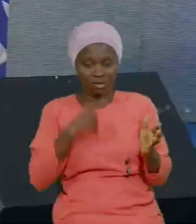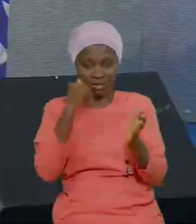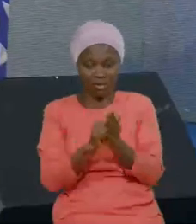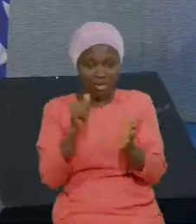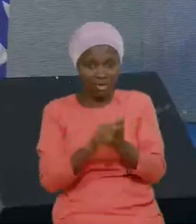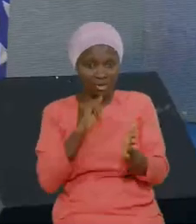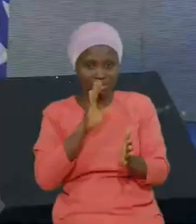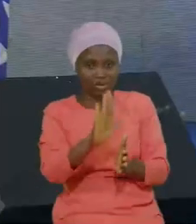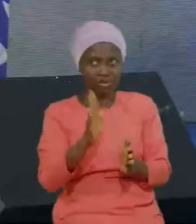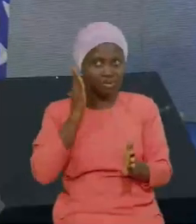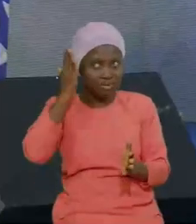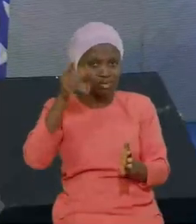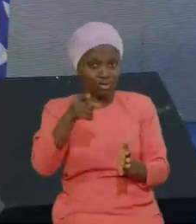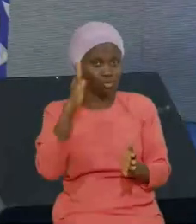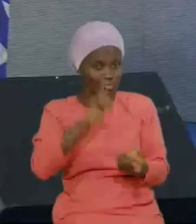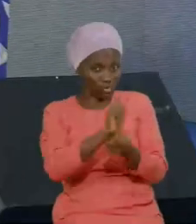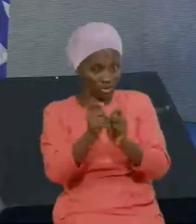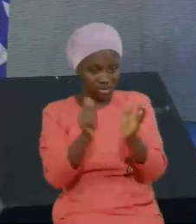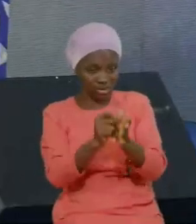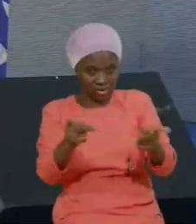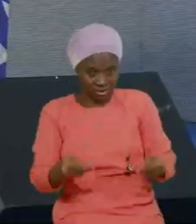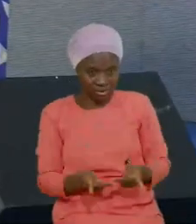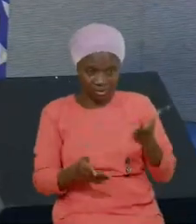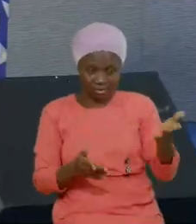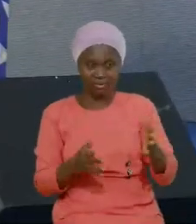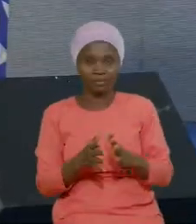going to change that place.